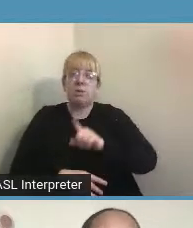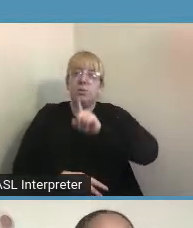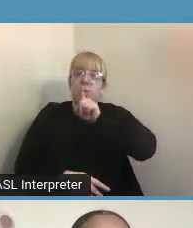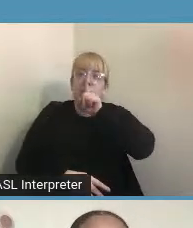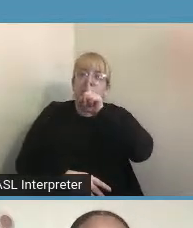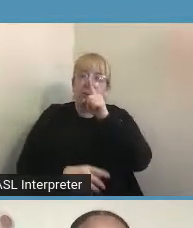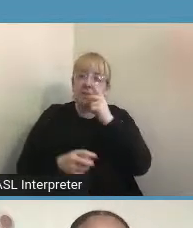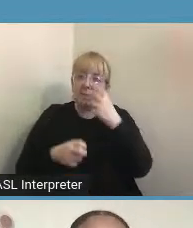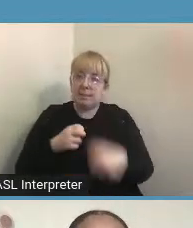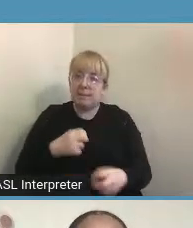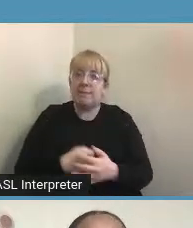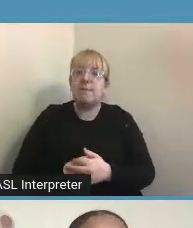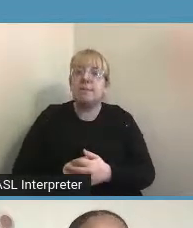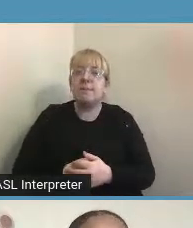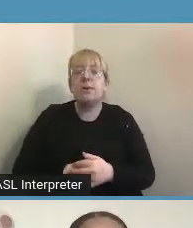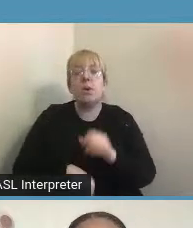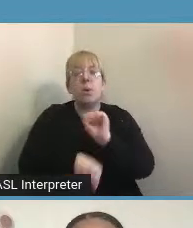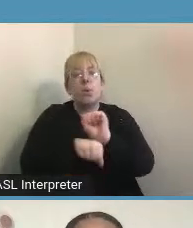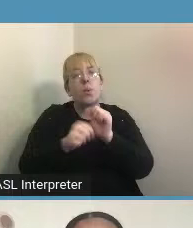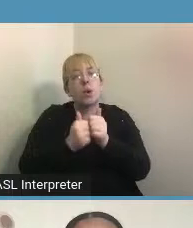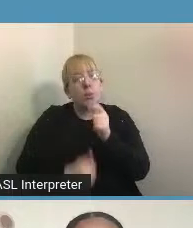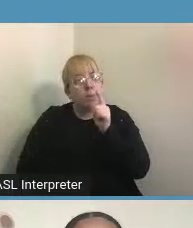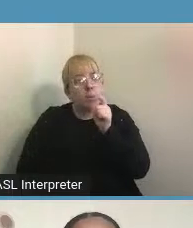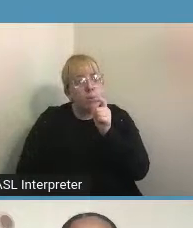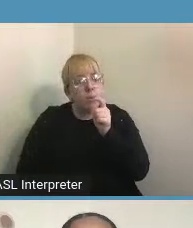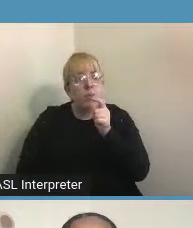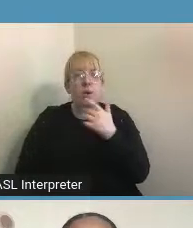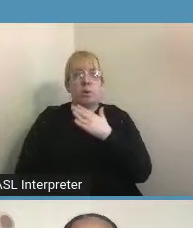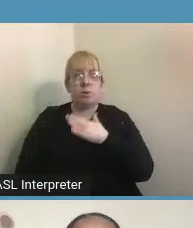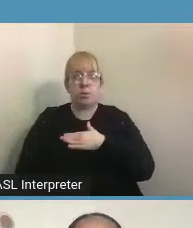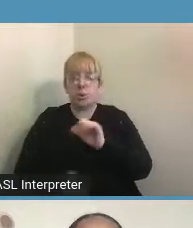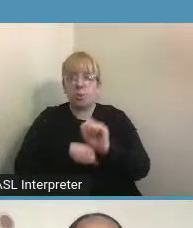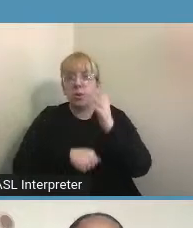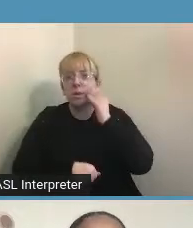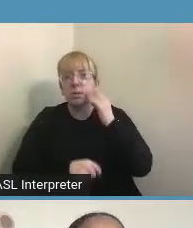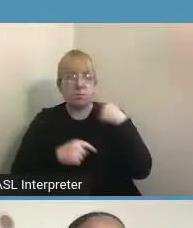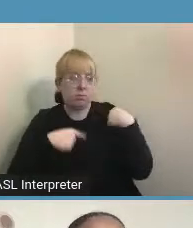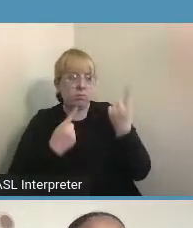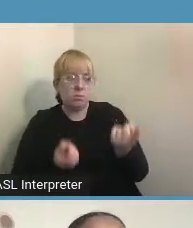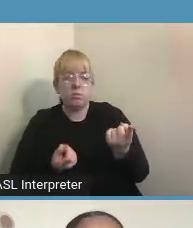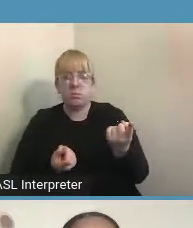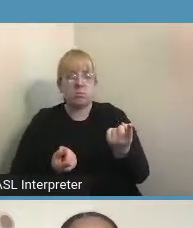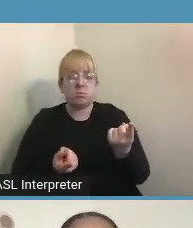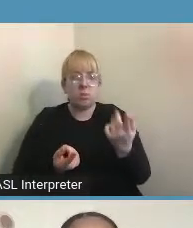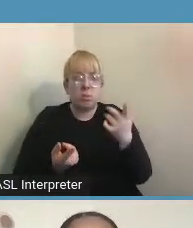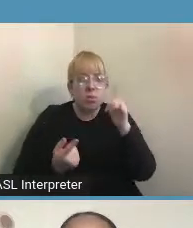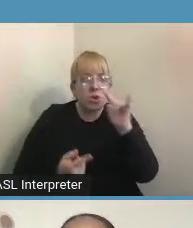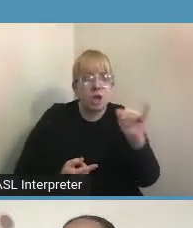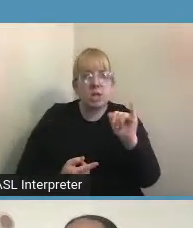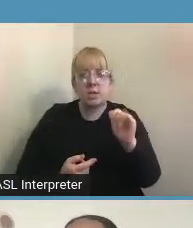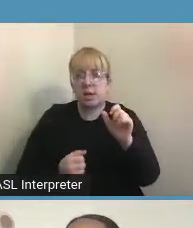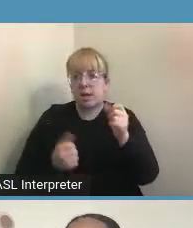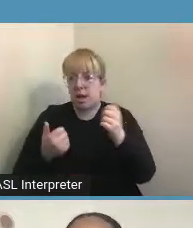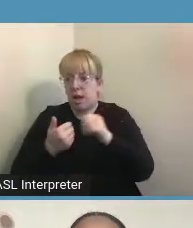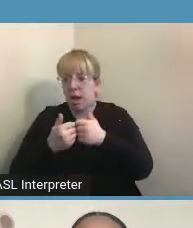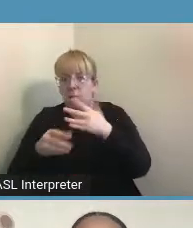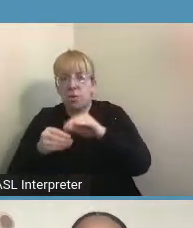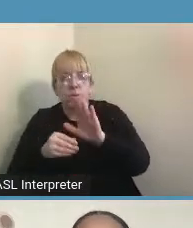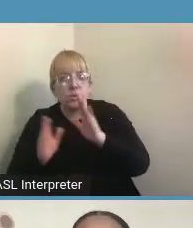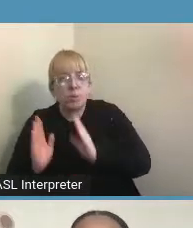who are you working with? What has your previous working experience been like, and how can you account for that in your planning? I think that